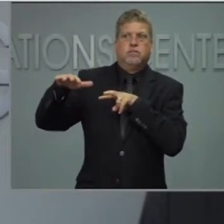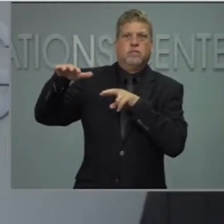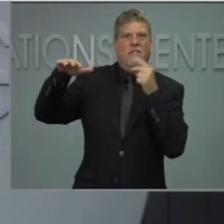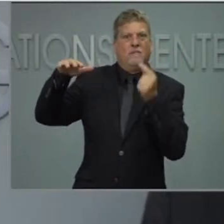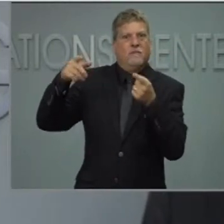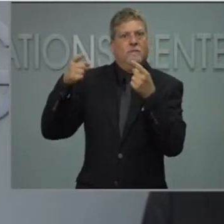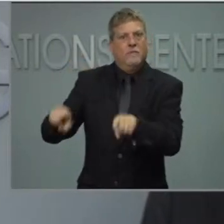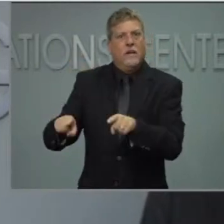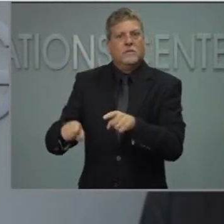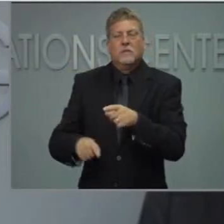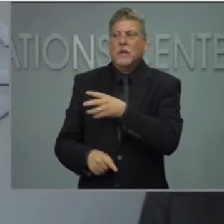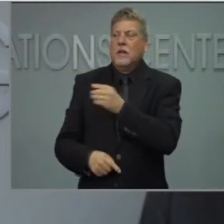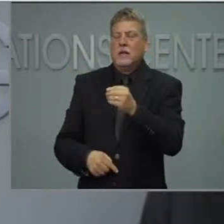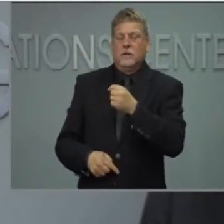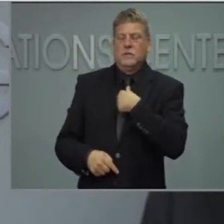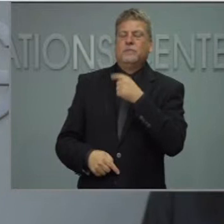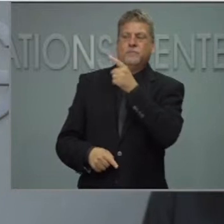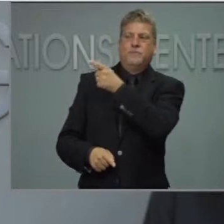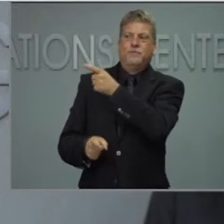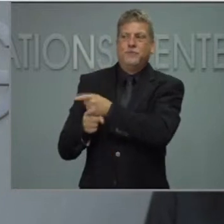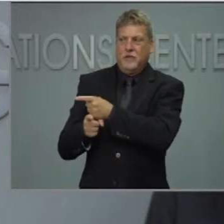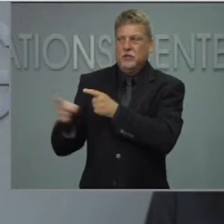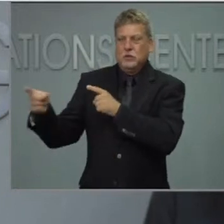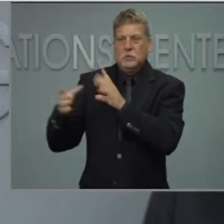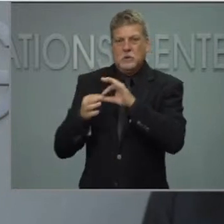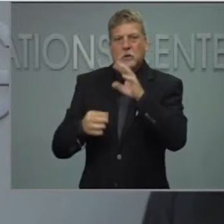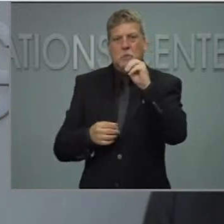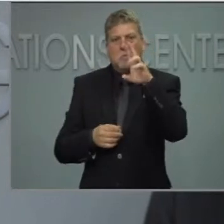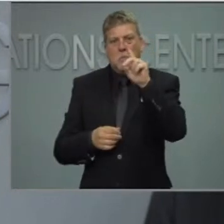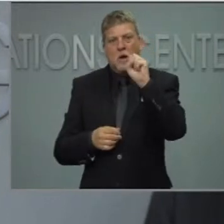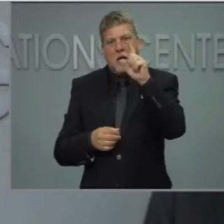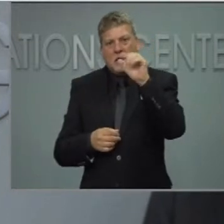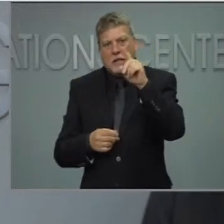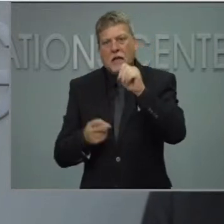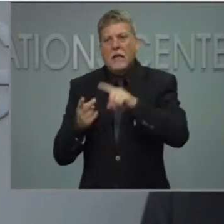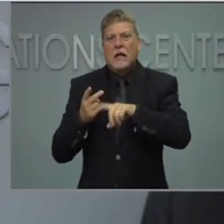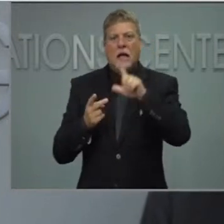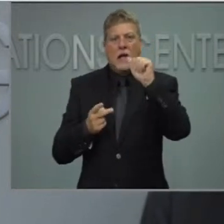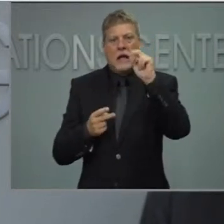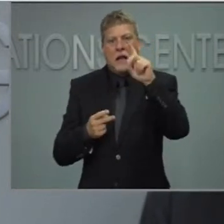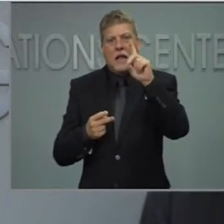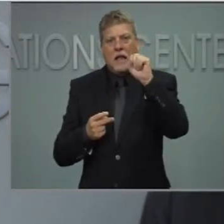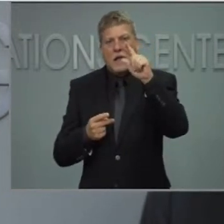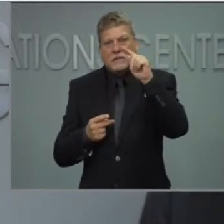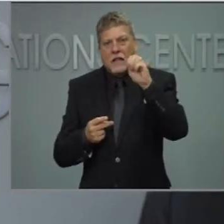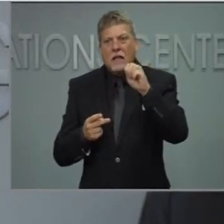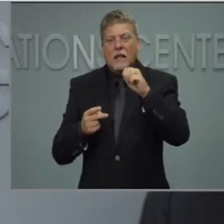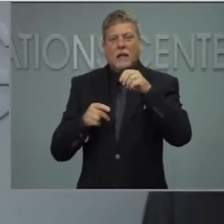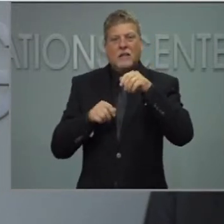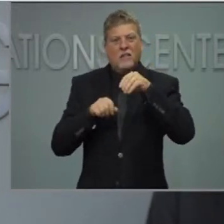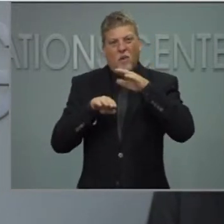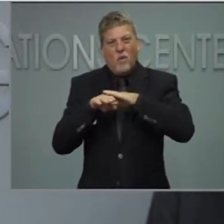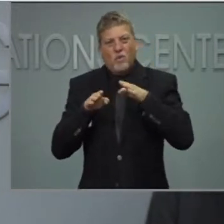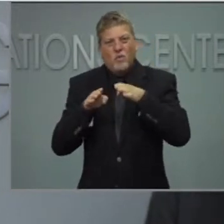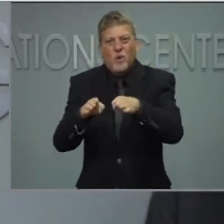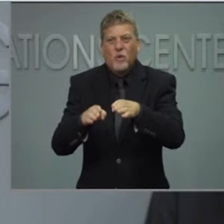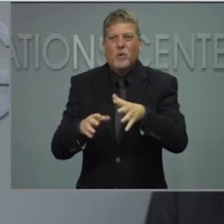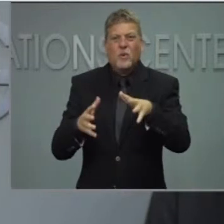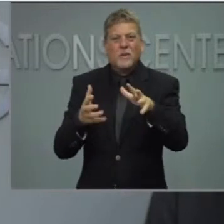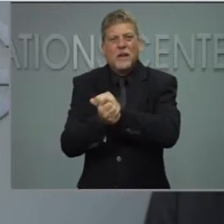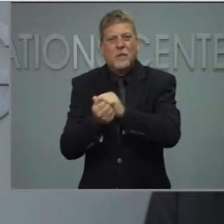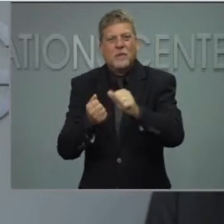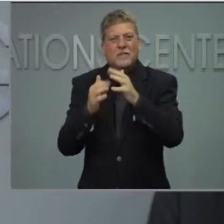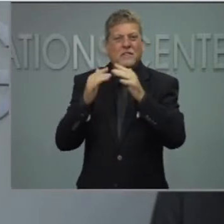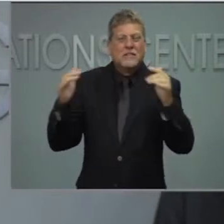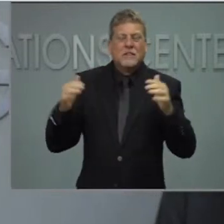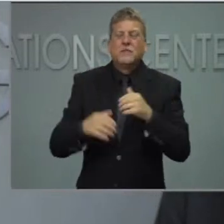landslides, some of the damage to roads and other infrastructure. And so I think our major concern was flash flooding, and so